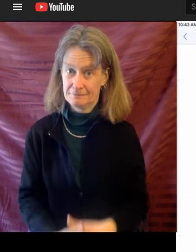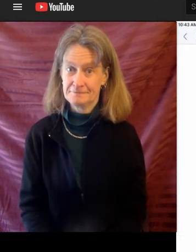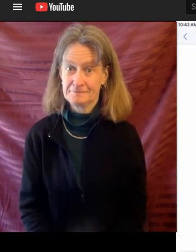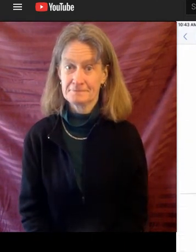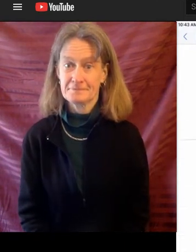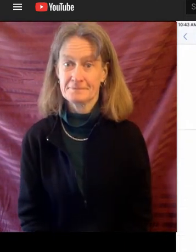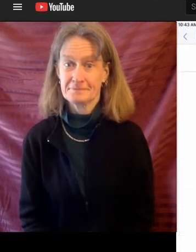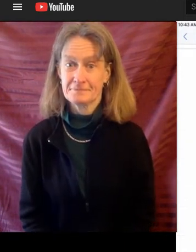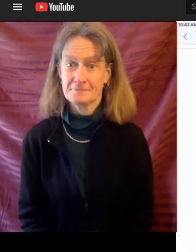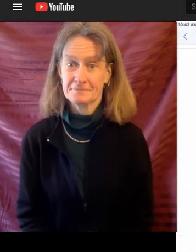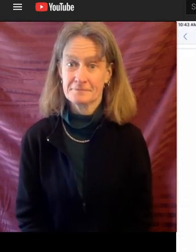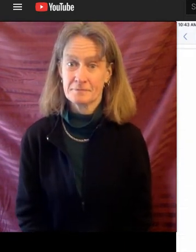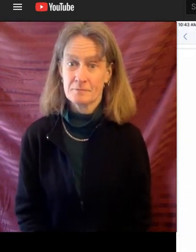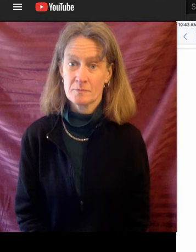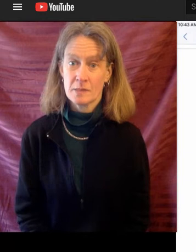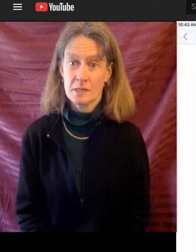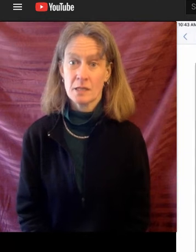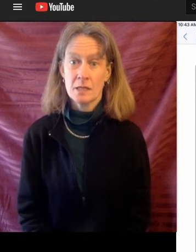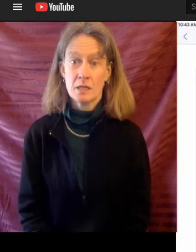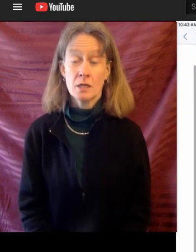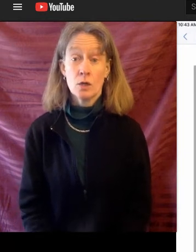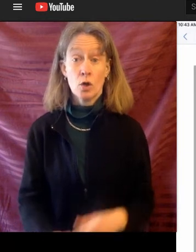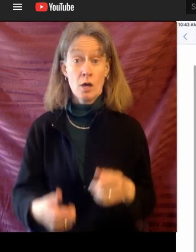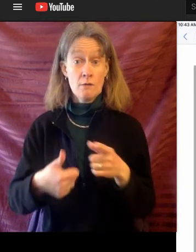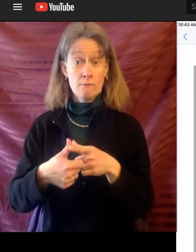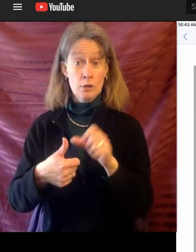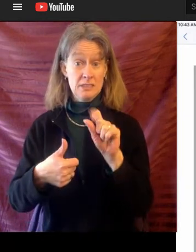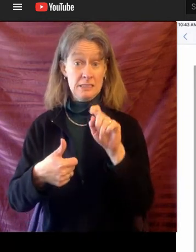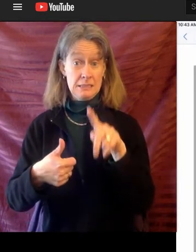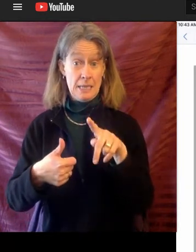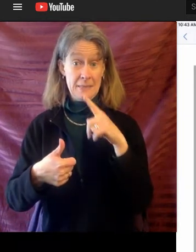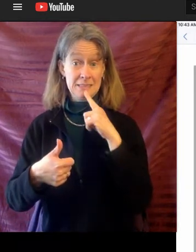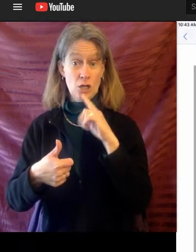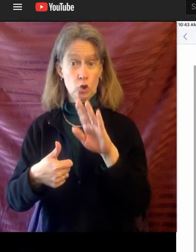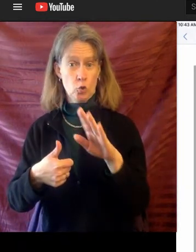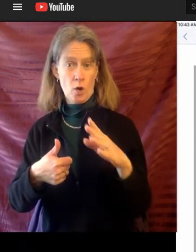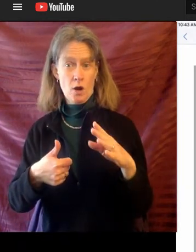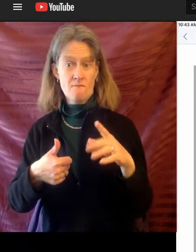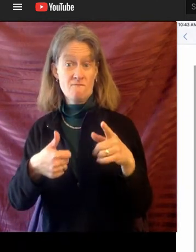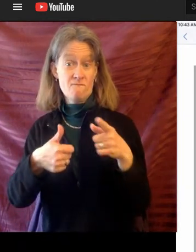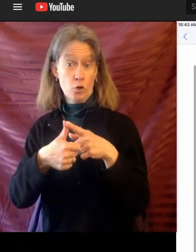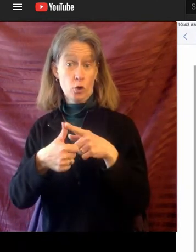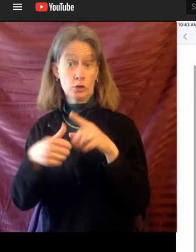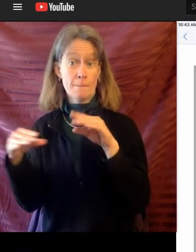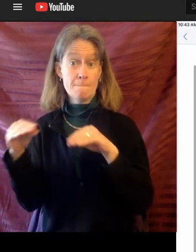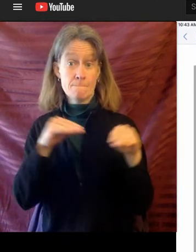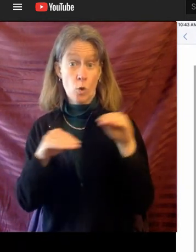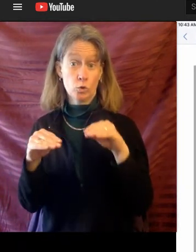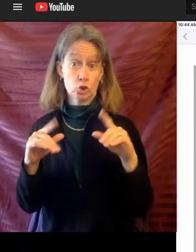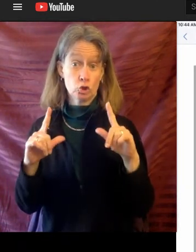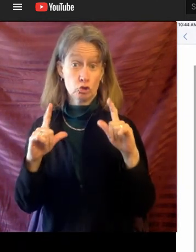So the first step says, put your first motion shot picture here.